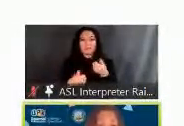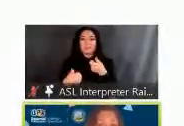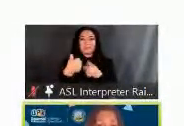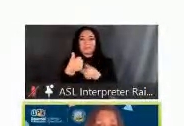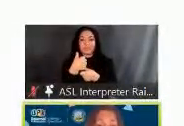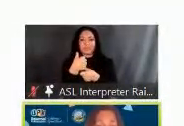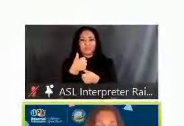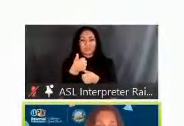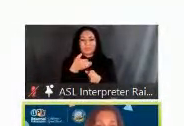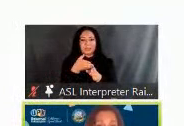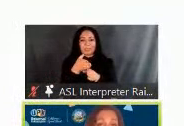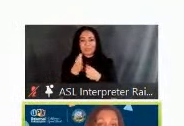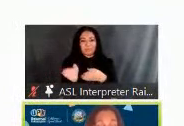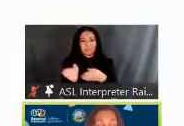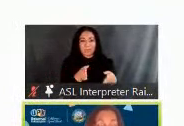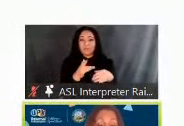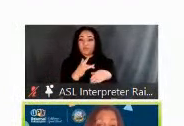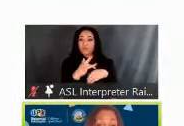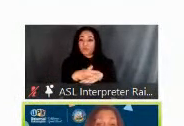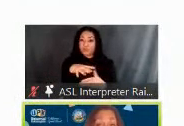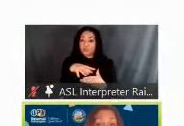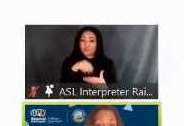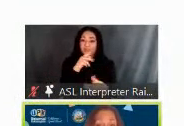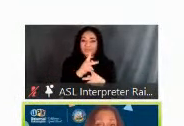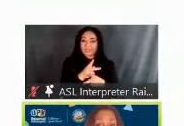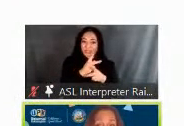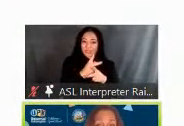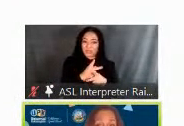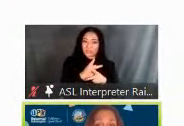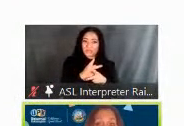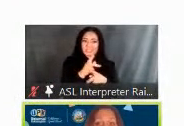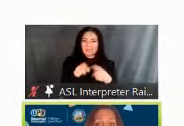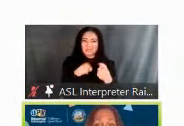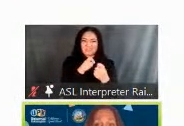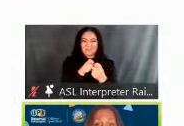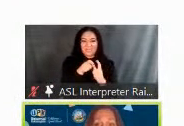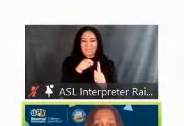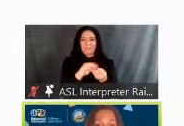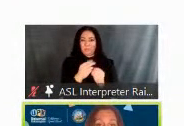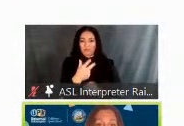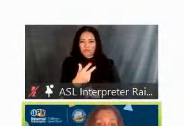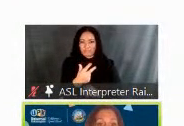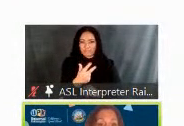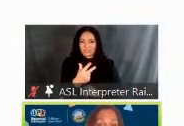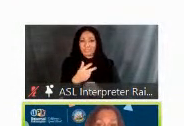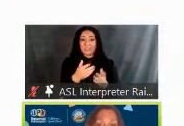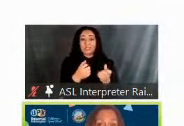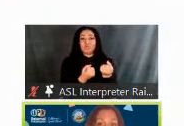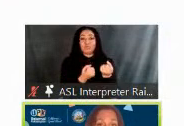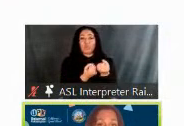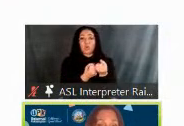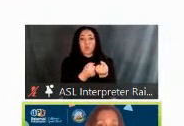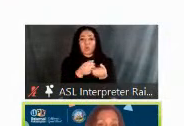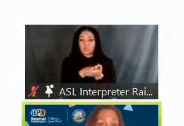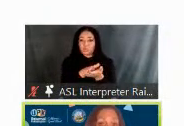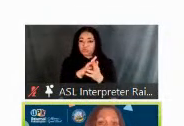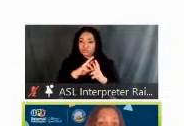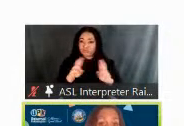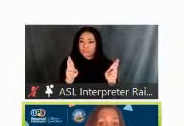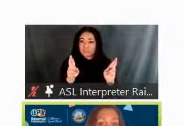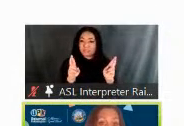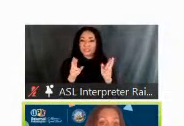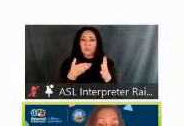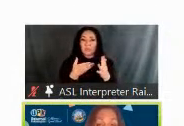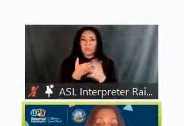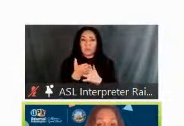learning and care, specifically in Objective 3, which states, promote school readiness through pre-K